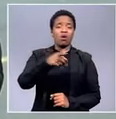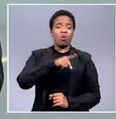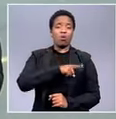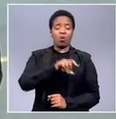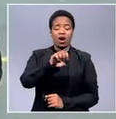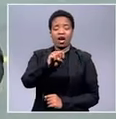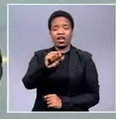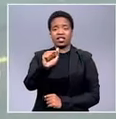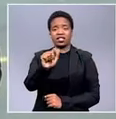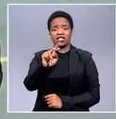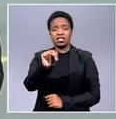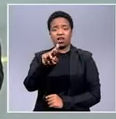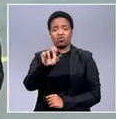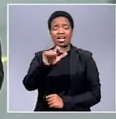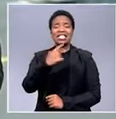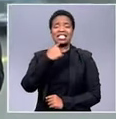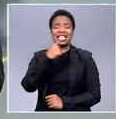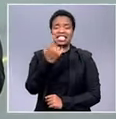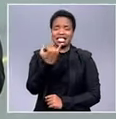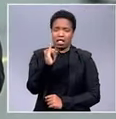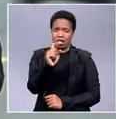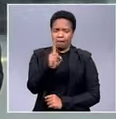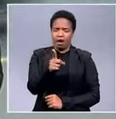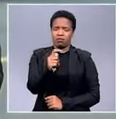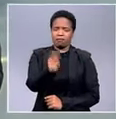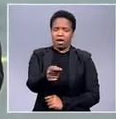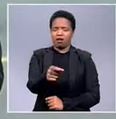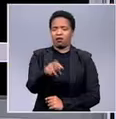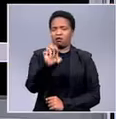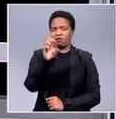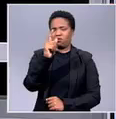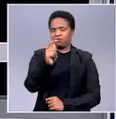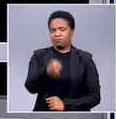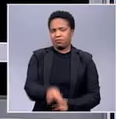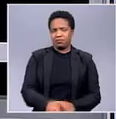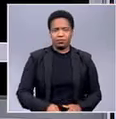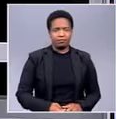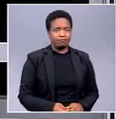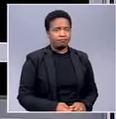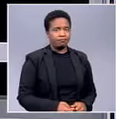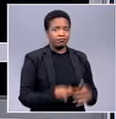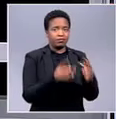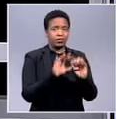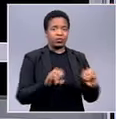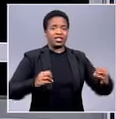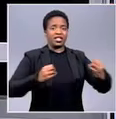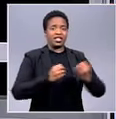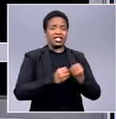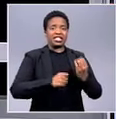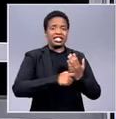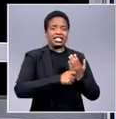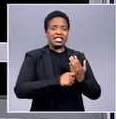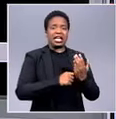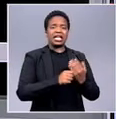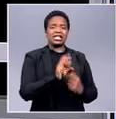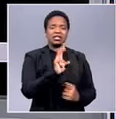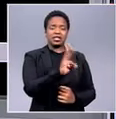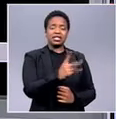at this moment you are still required to pay your e-tolls. Well, the organisation Undoing Tax Abuse has